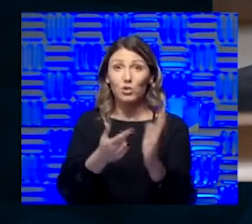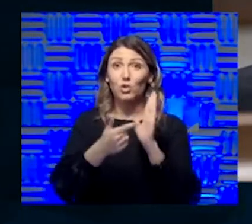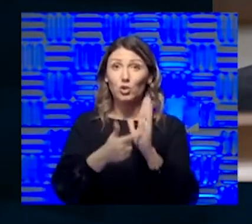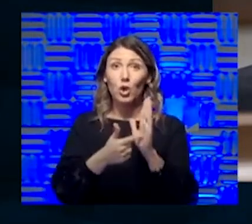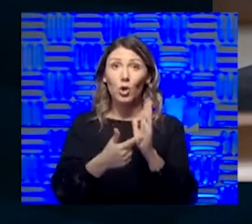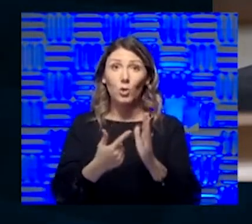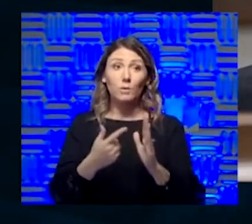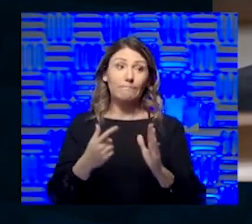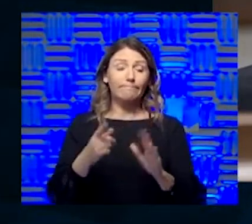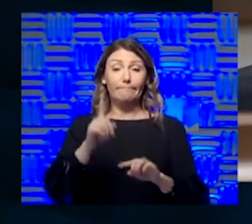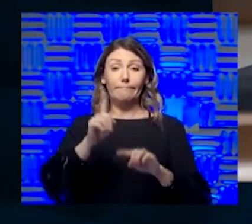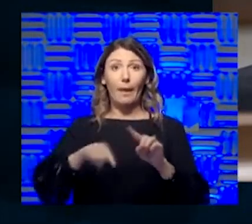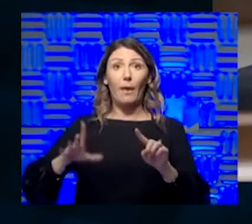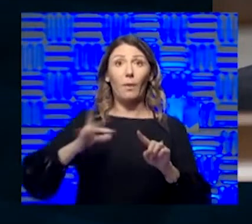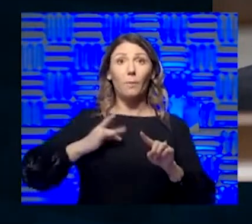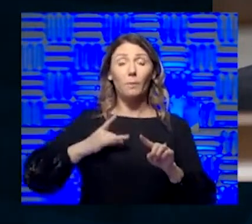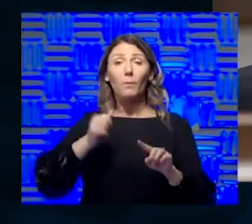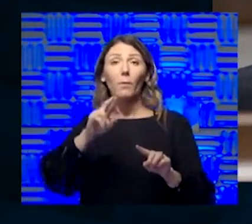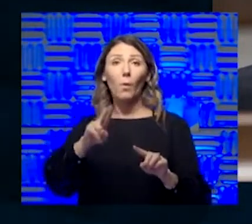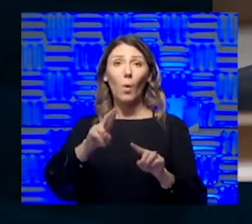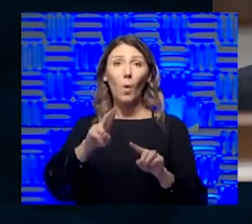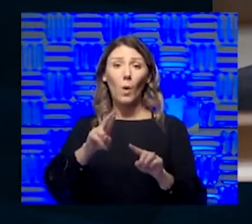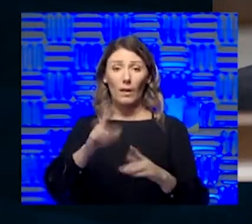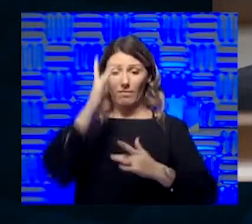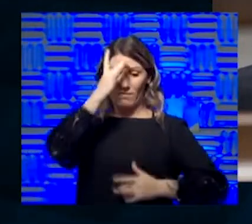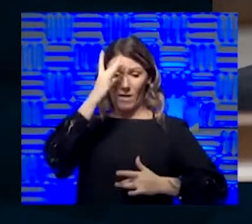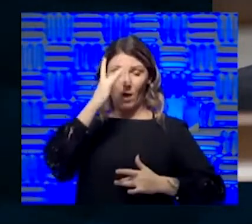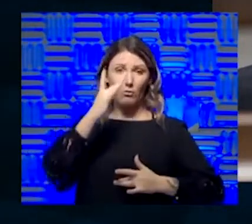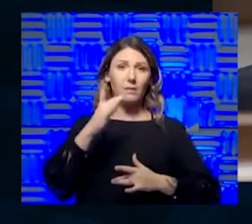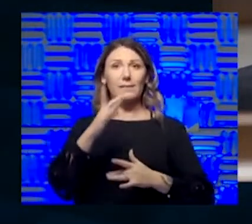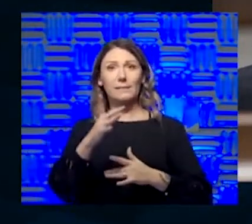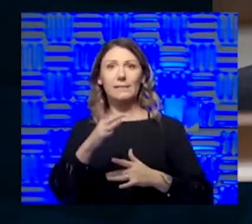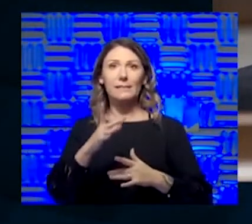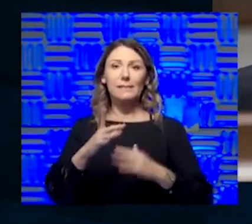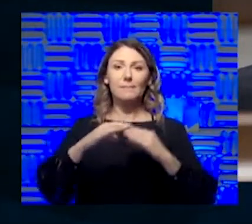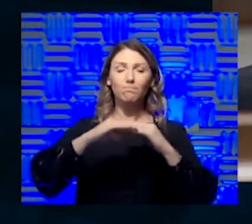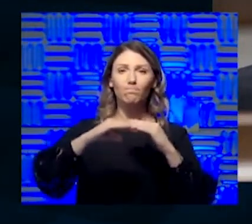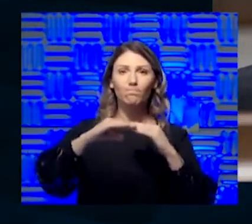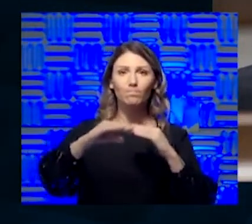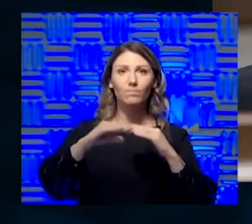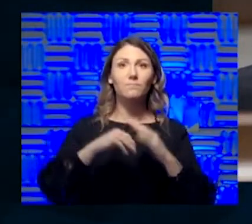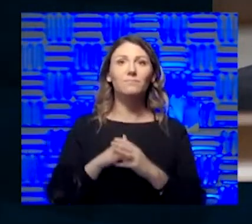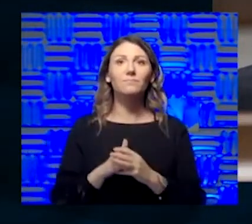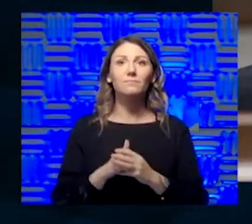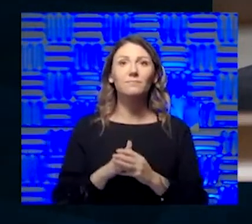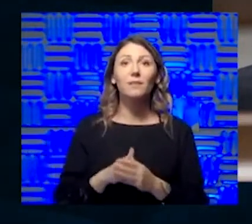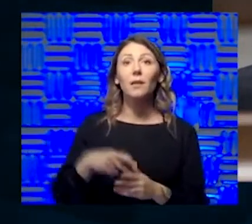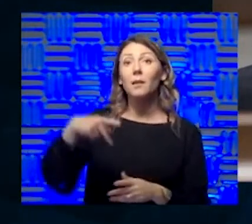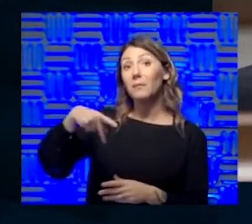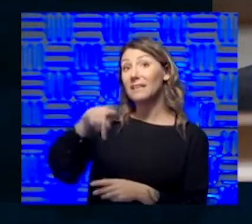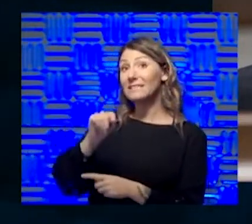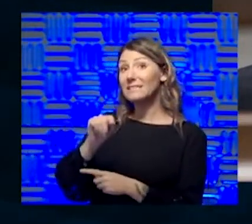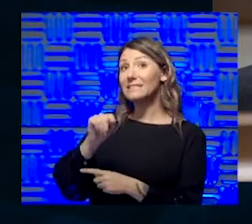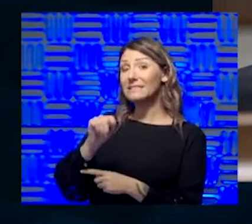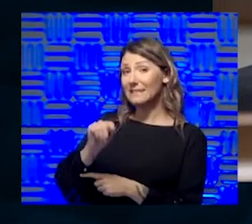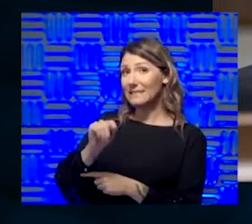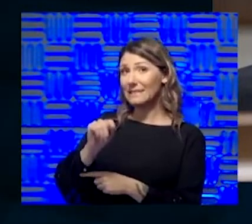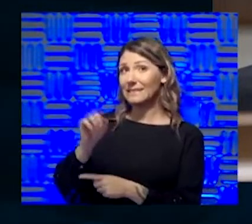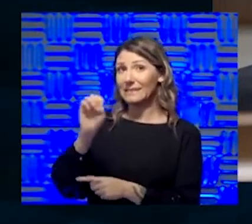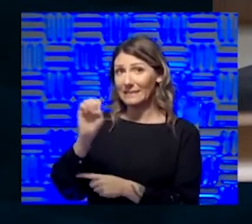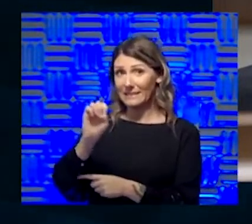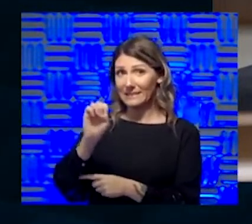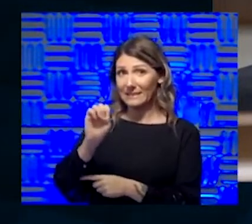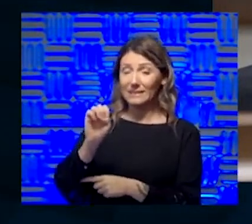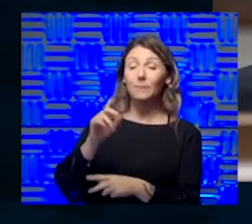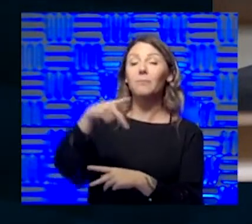the virus doesn't exist in our community or in us. PPE, the protective,